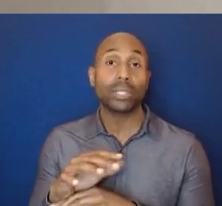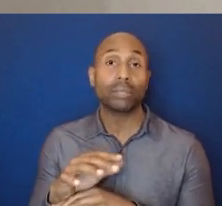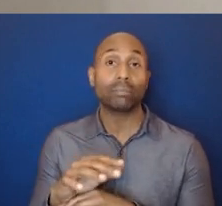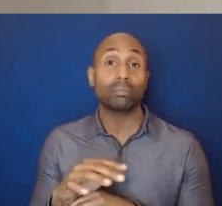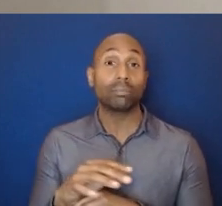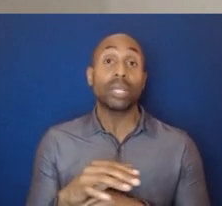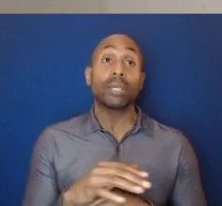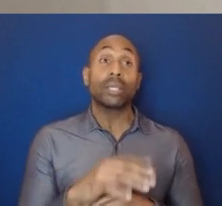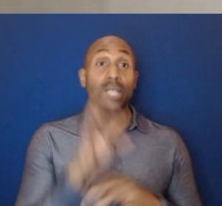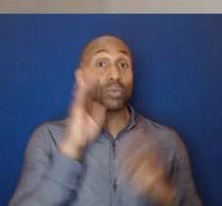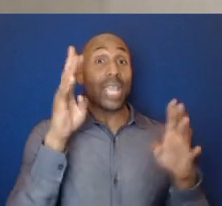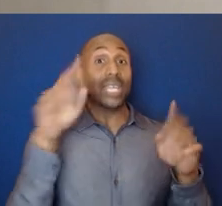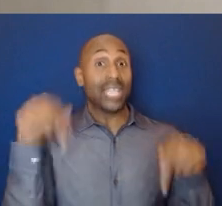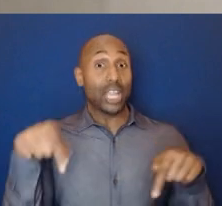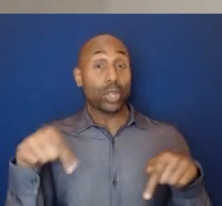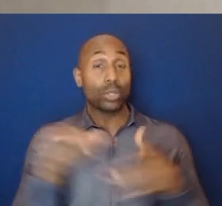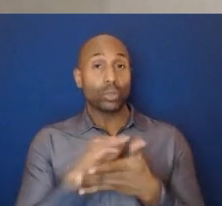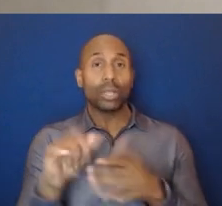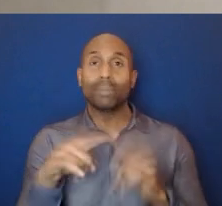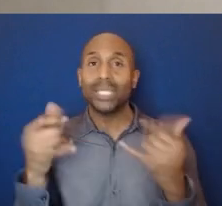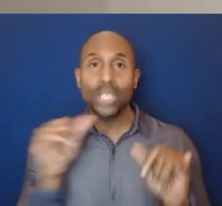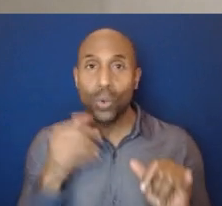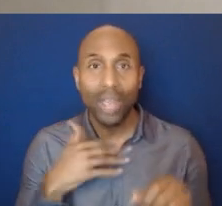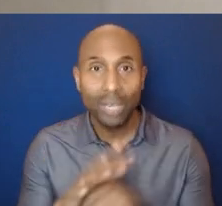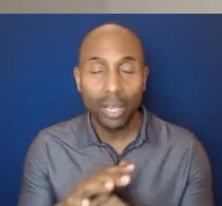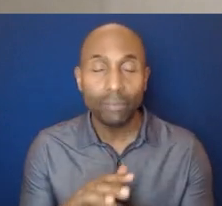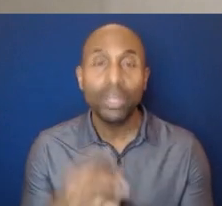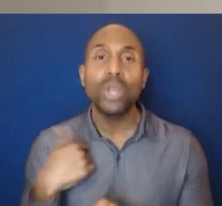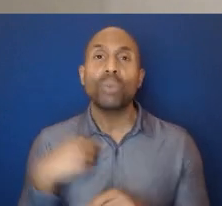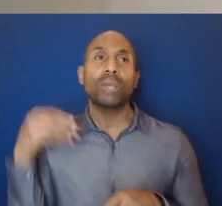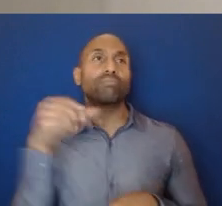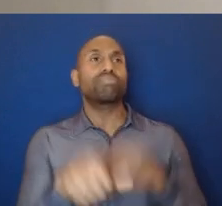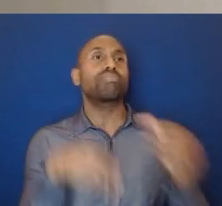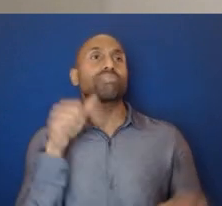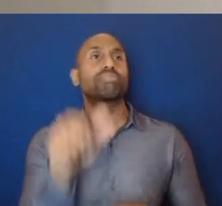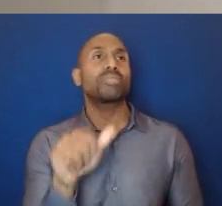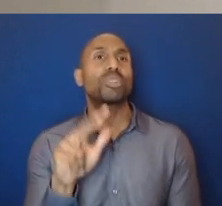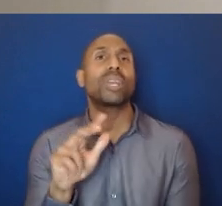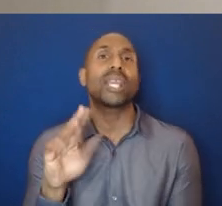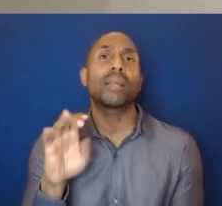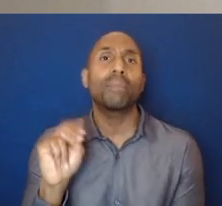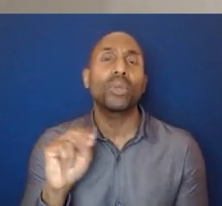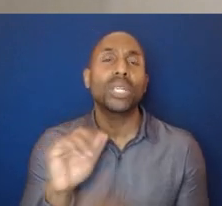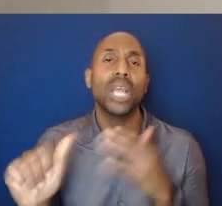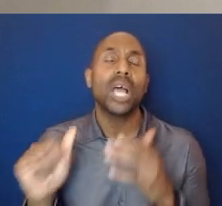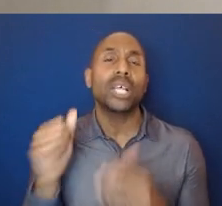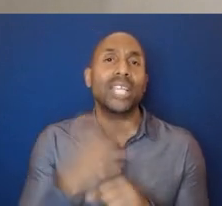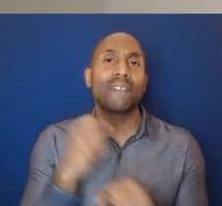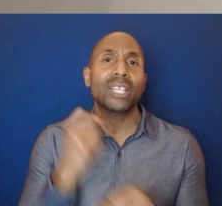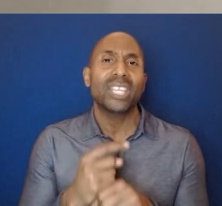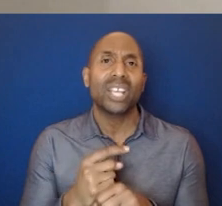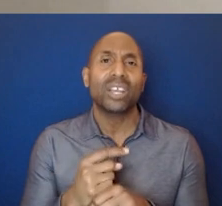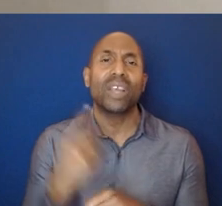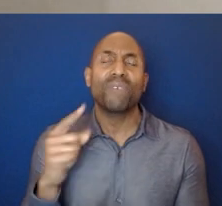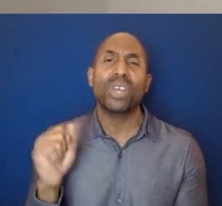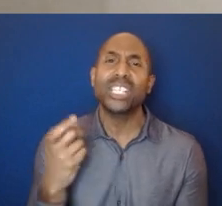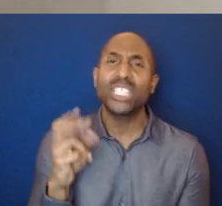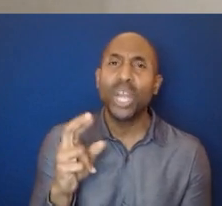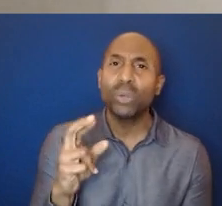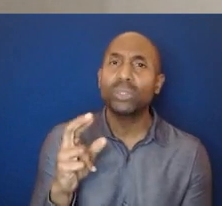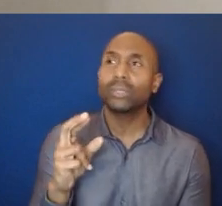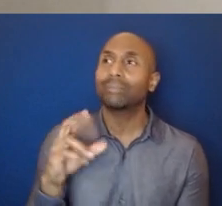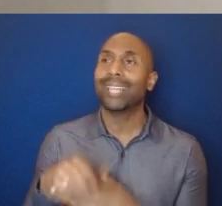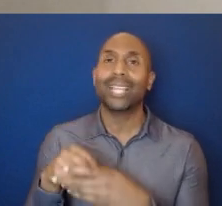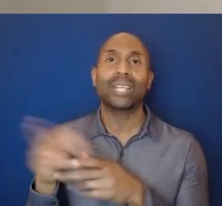sending $3 billion a year on shelters and hotels, but it's not working. We have